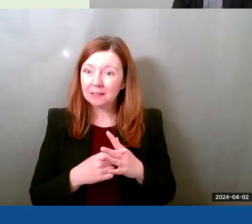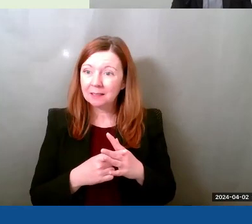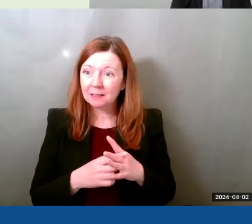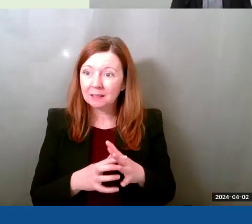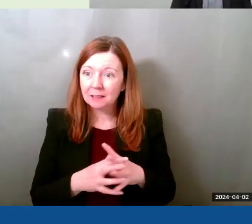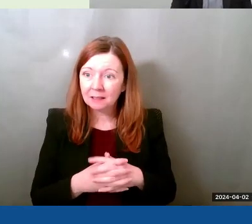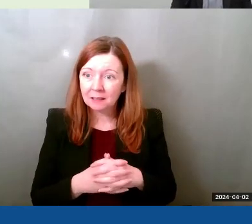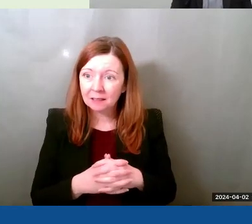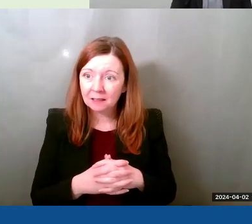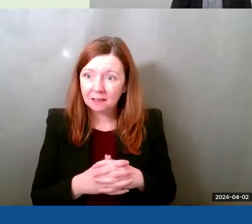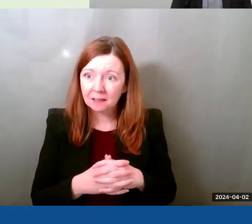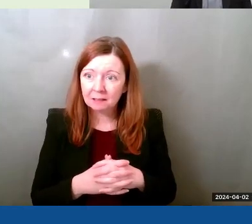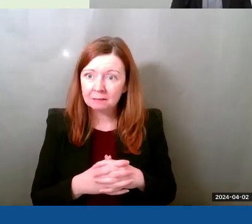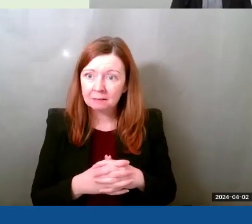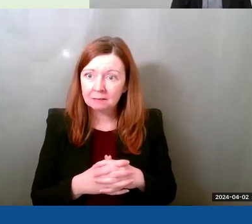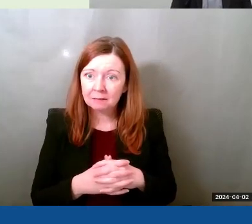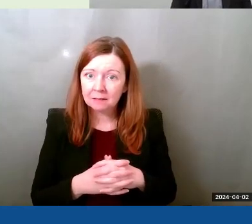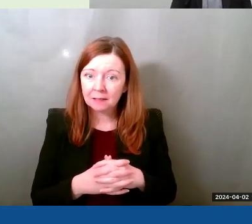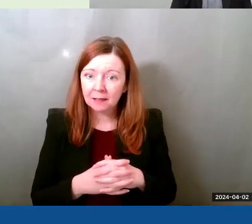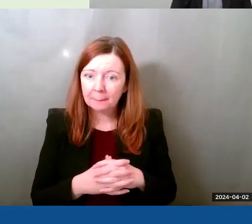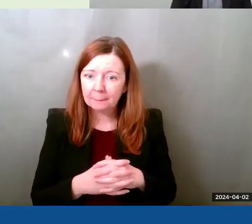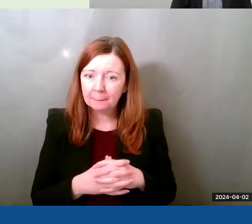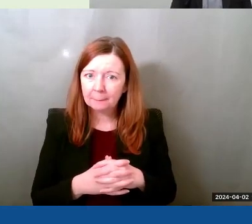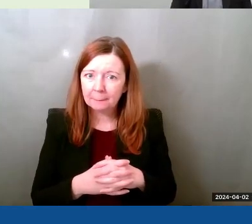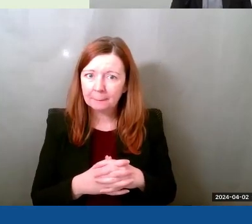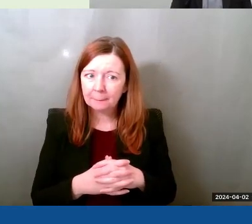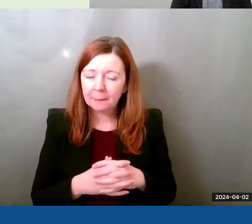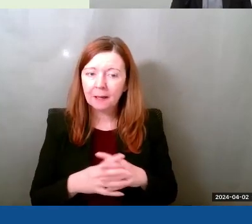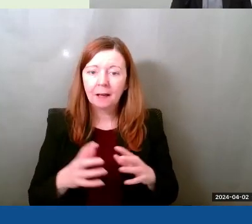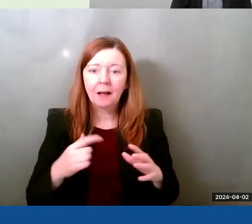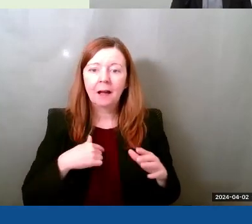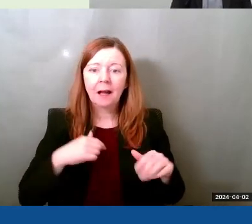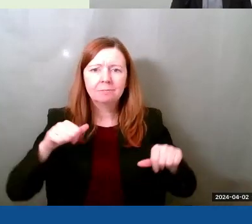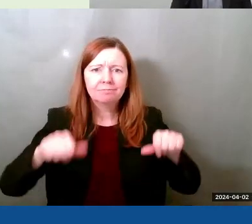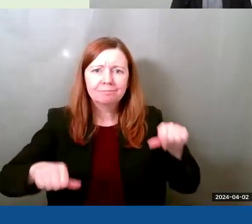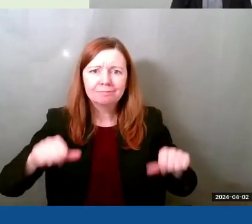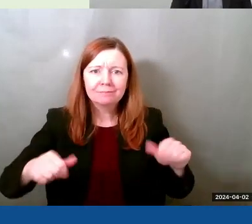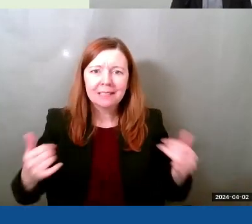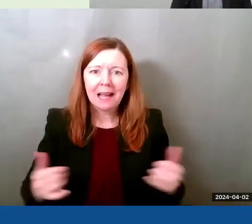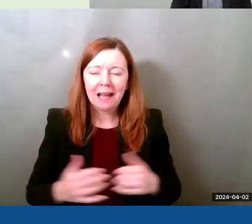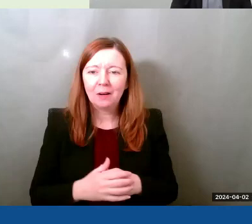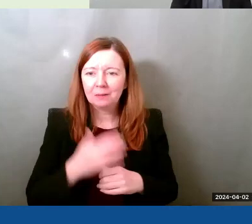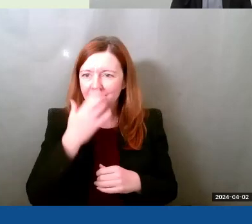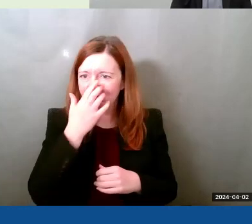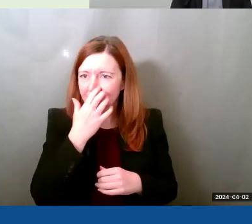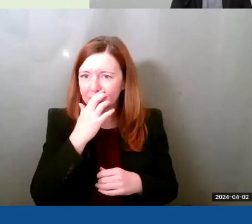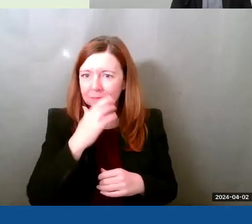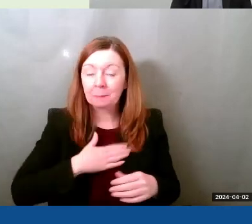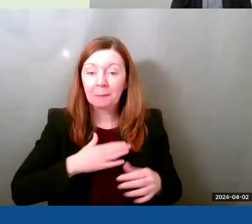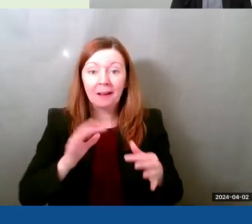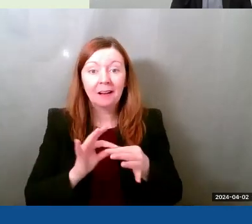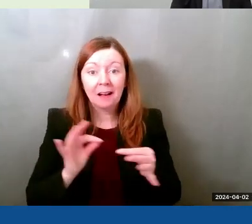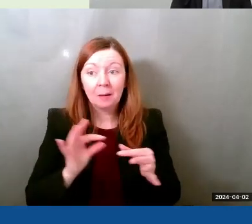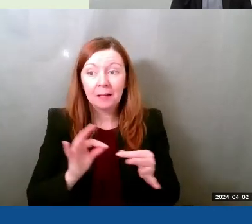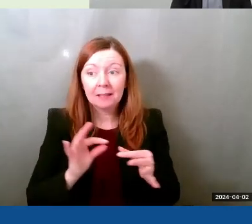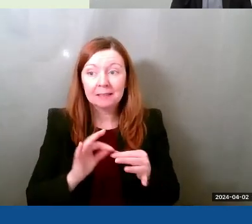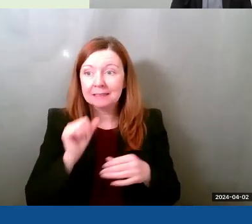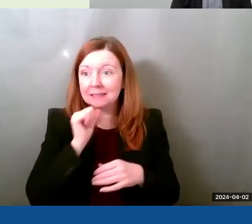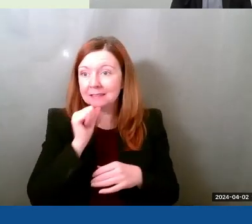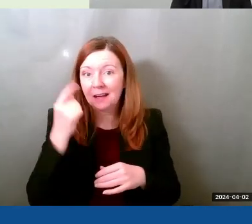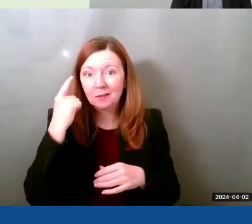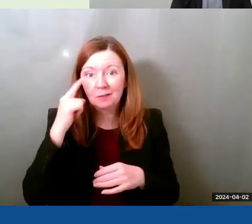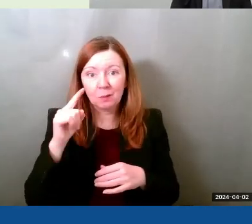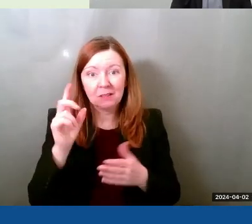the record. Please state your name. But I'm wavering now. Oh, And my comment is not